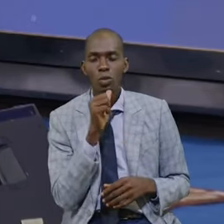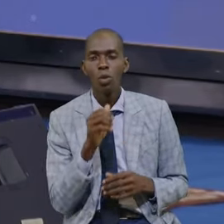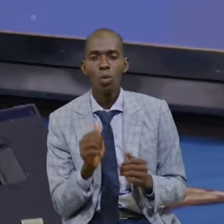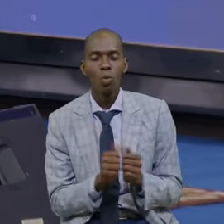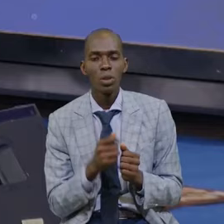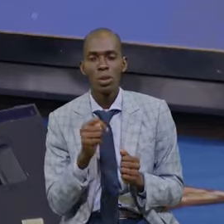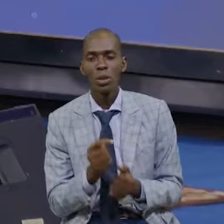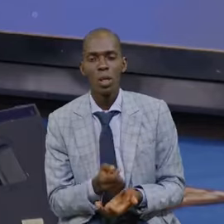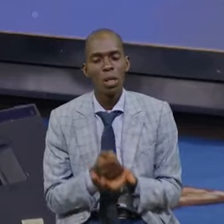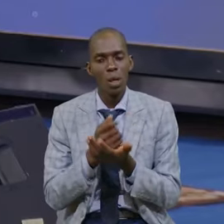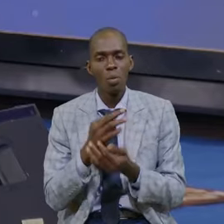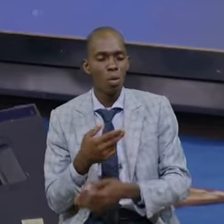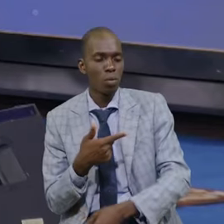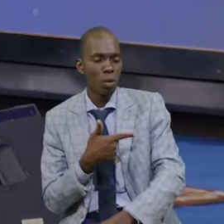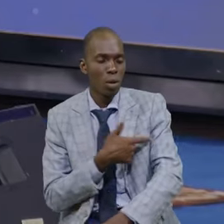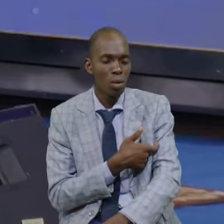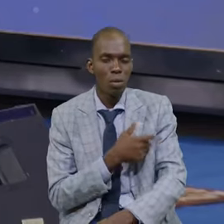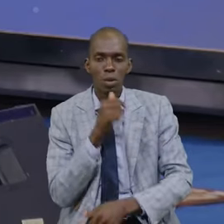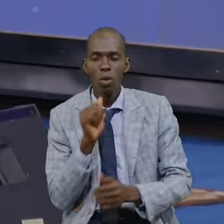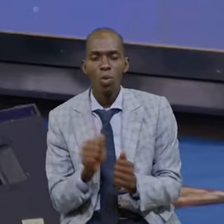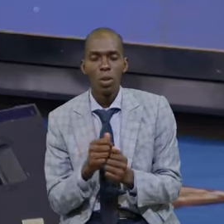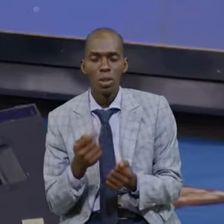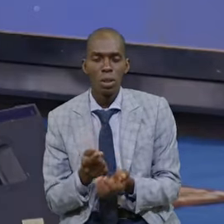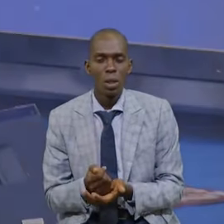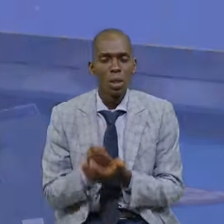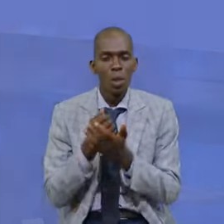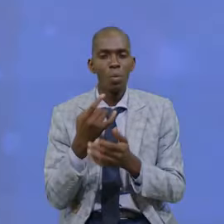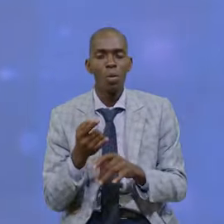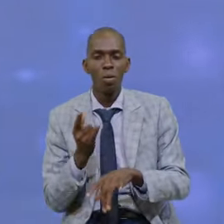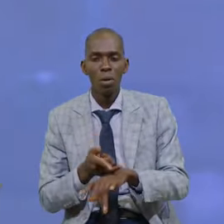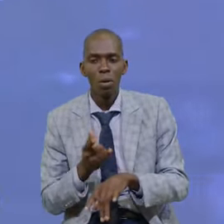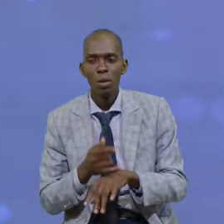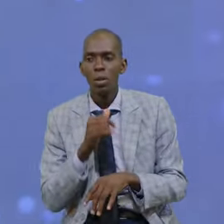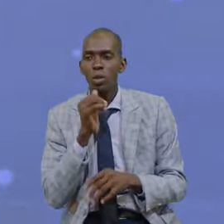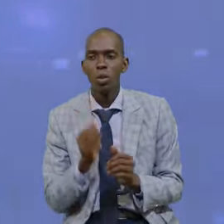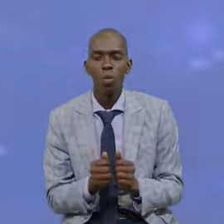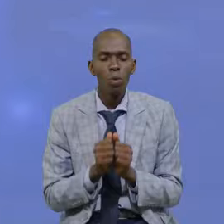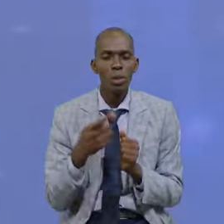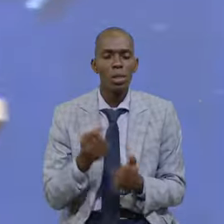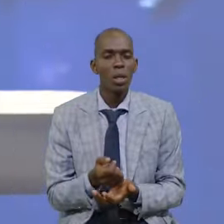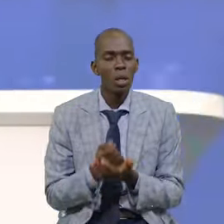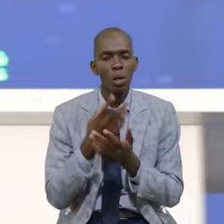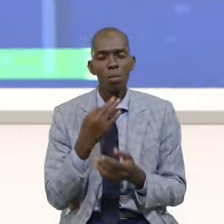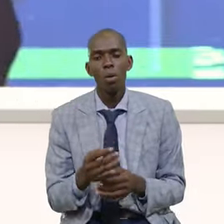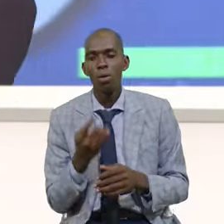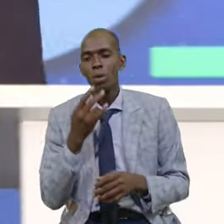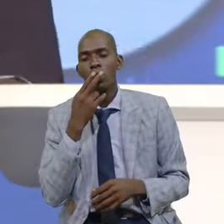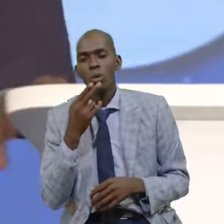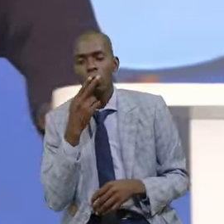all the marijuana. You don't need all the alcohol. You don't need all the smoking. You don't need anyone